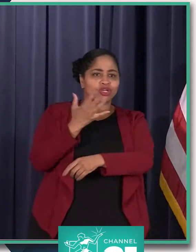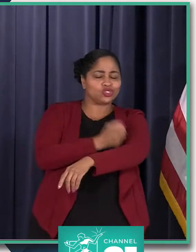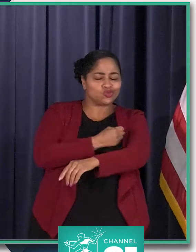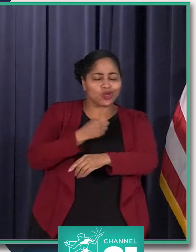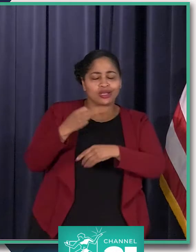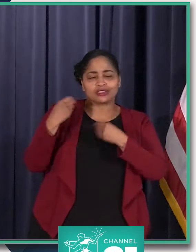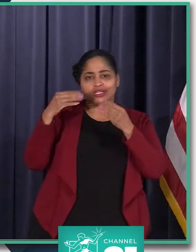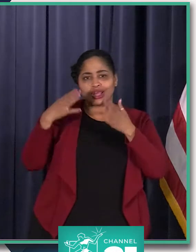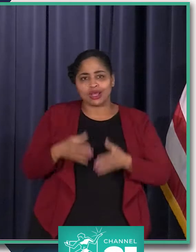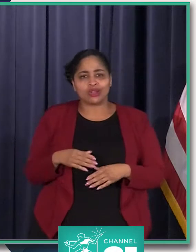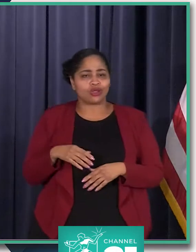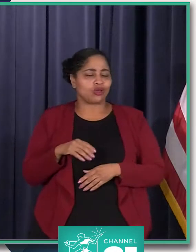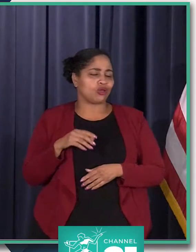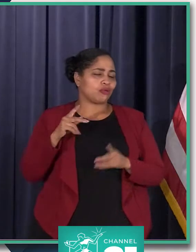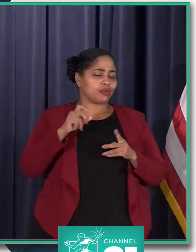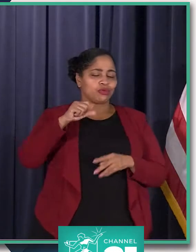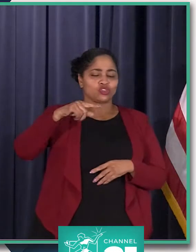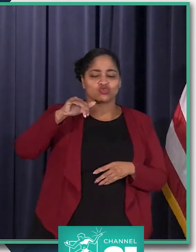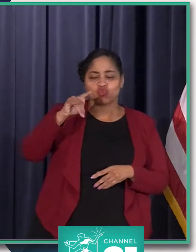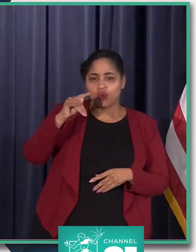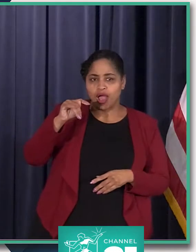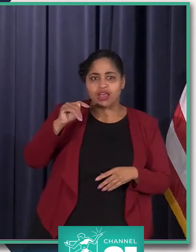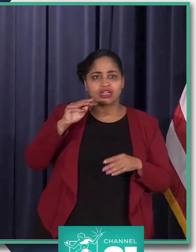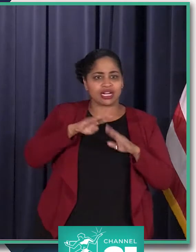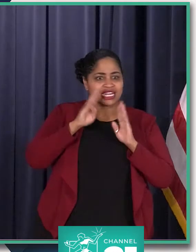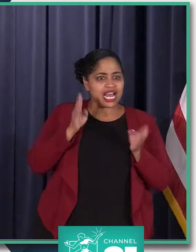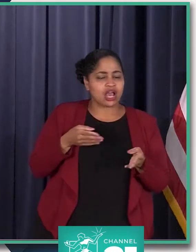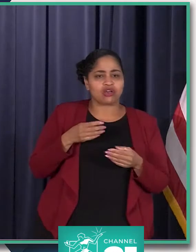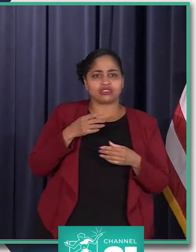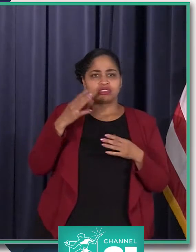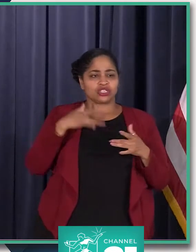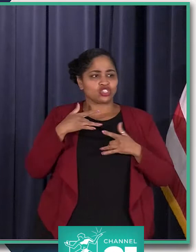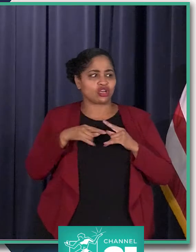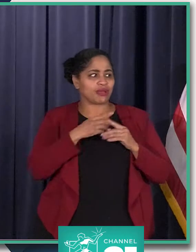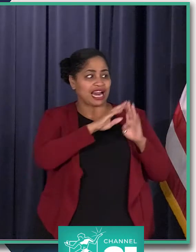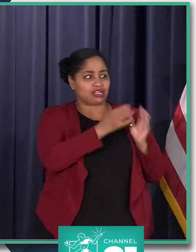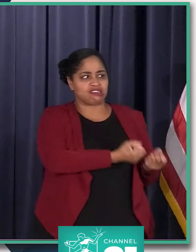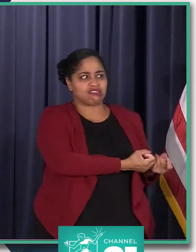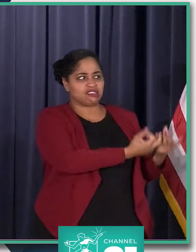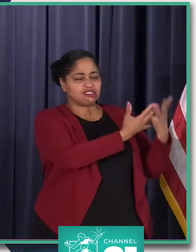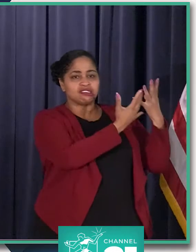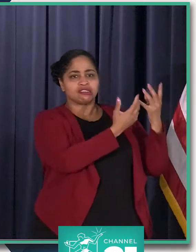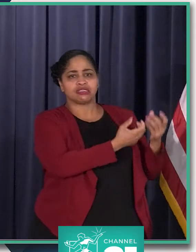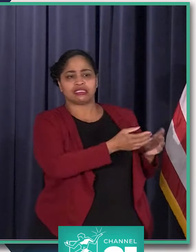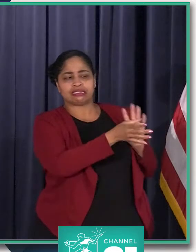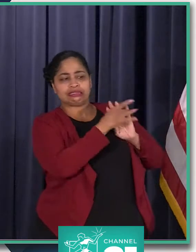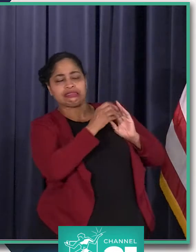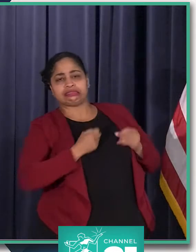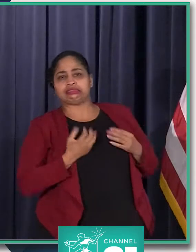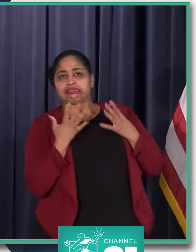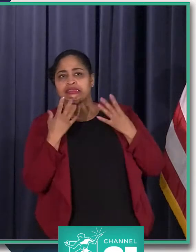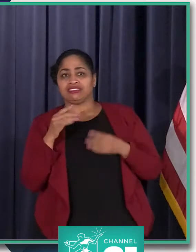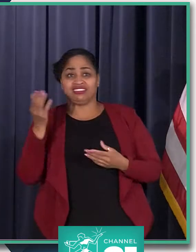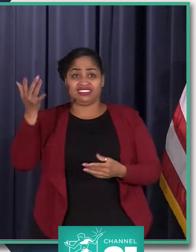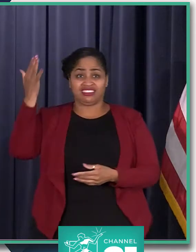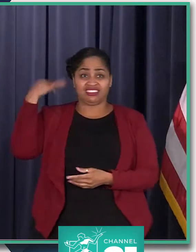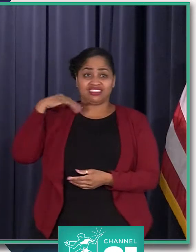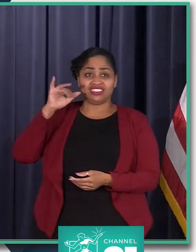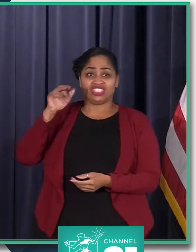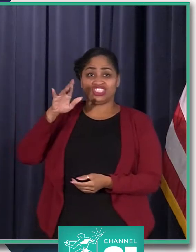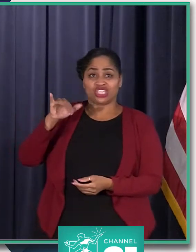moved in, or that the house next door is going to catch fire and spread to our house. And Mayor Jerry Cavanaugh and the City Council promised